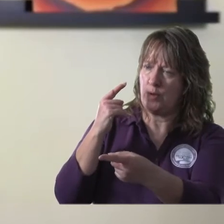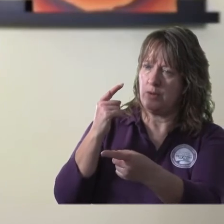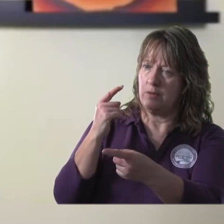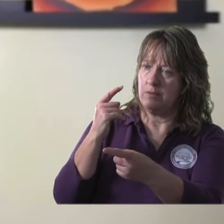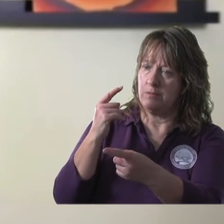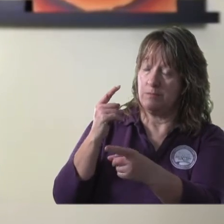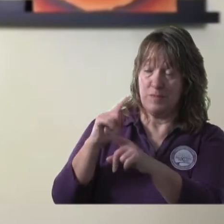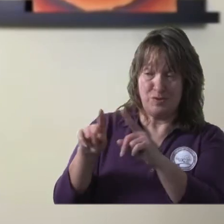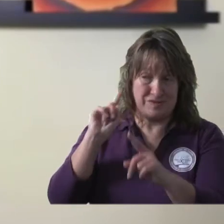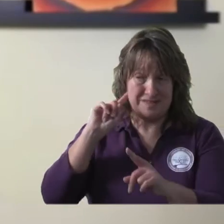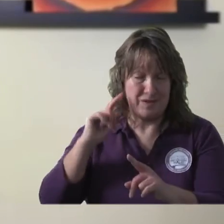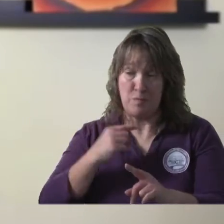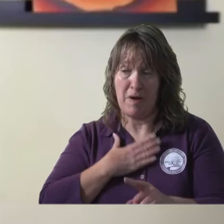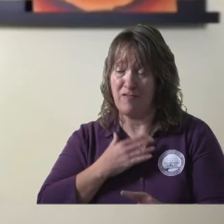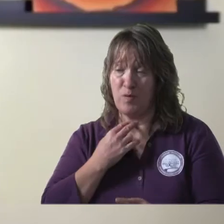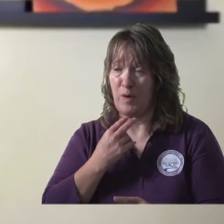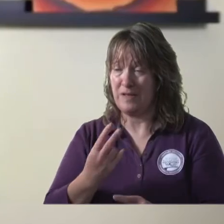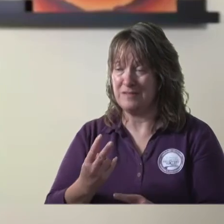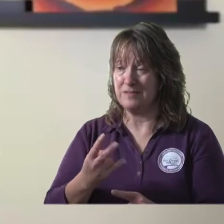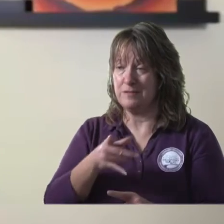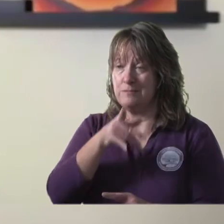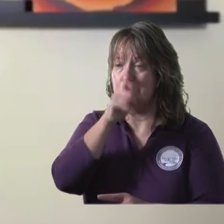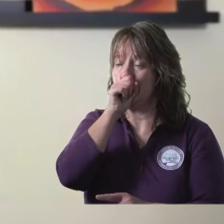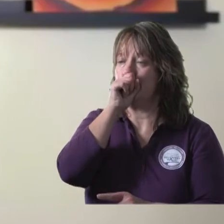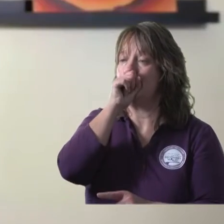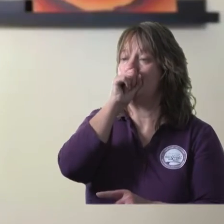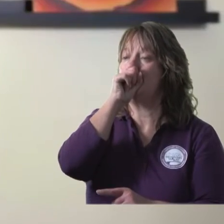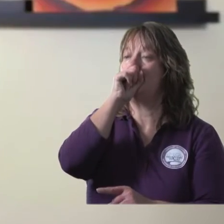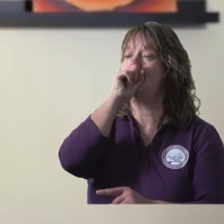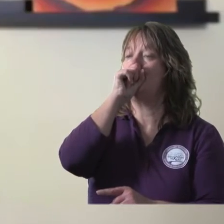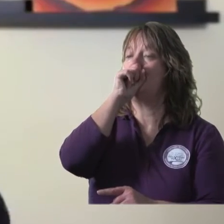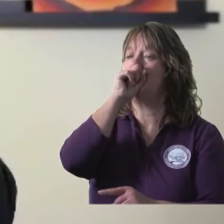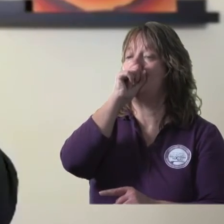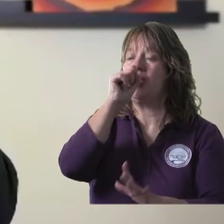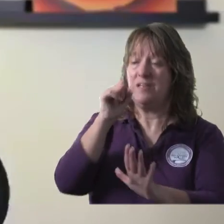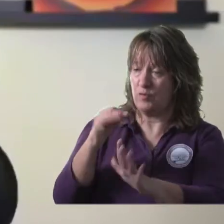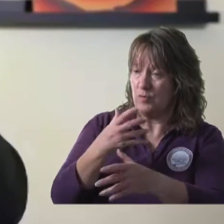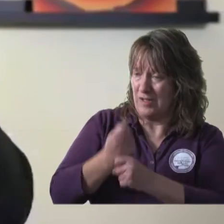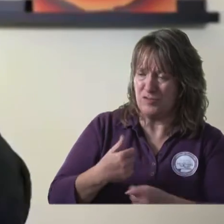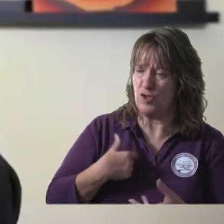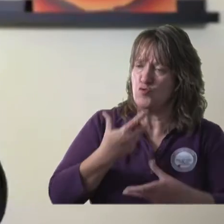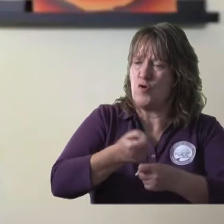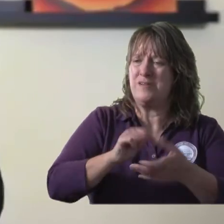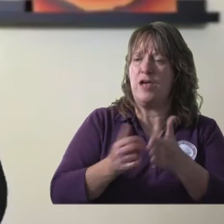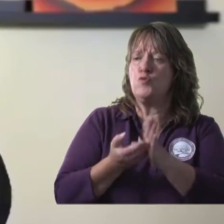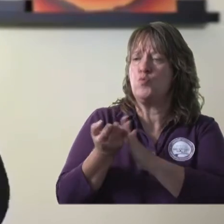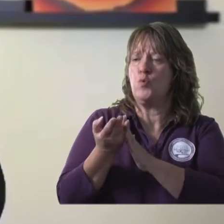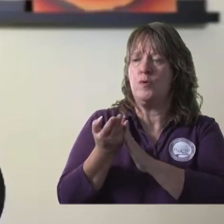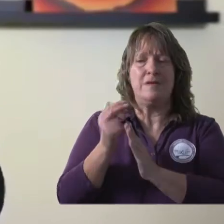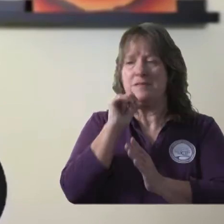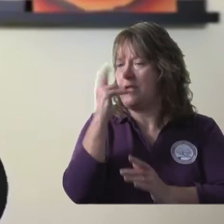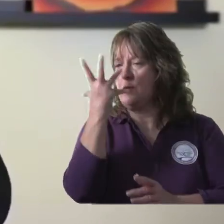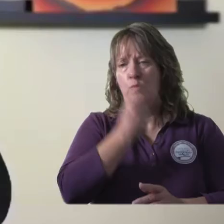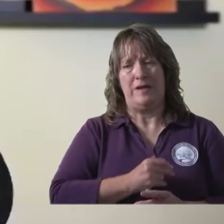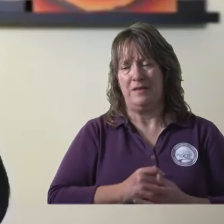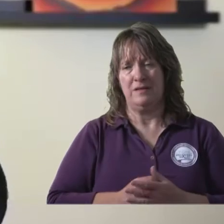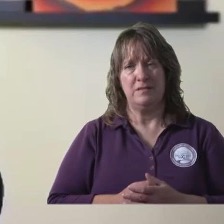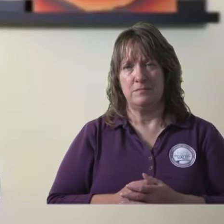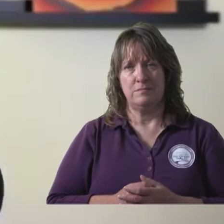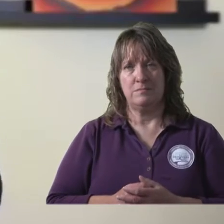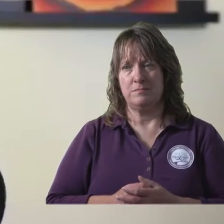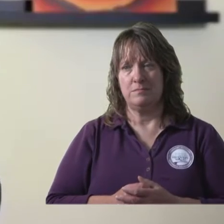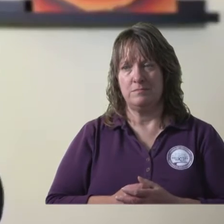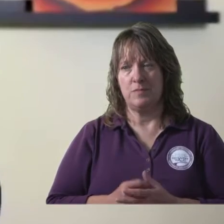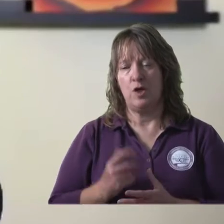mine. Smear makeup onto disgust if you must trust. The truth is seldom pretty, but she